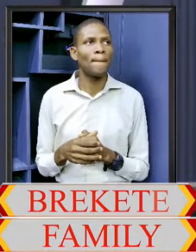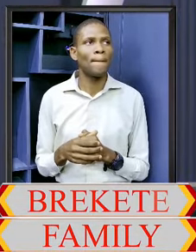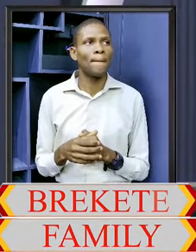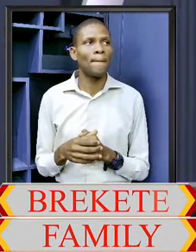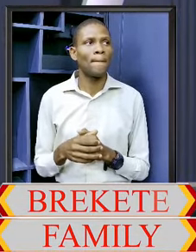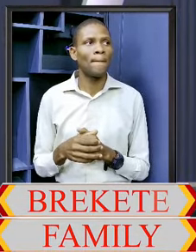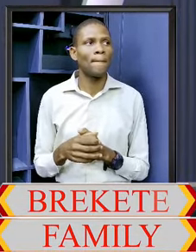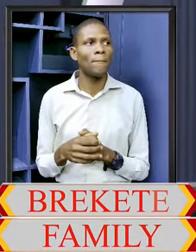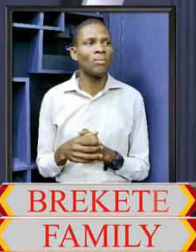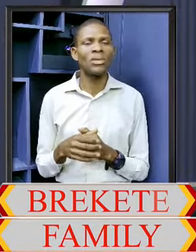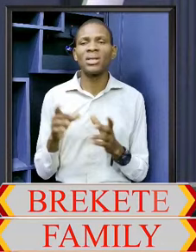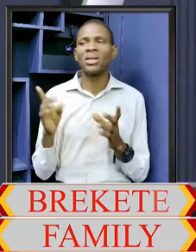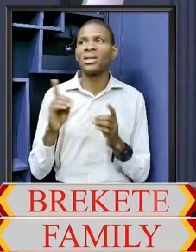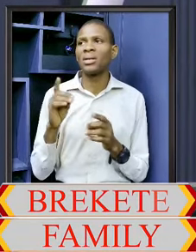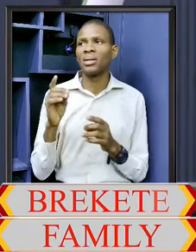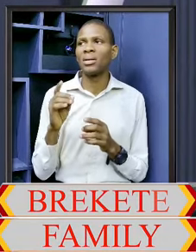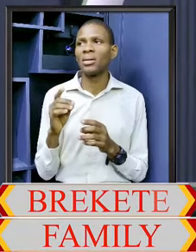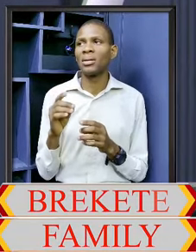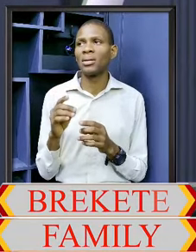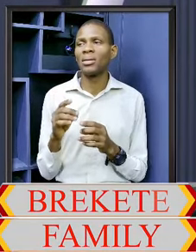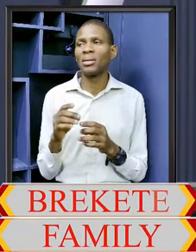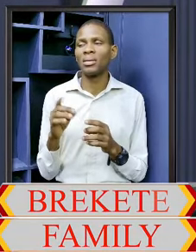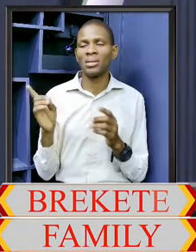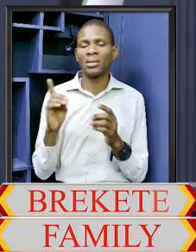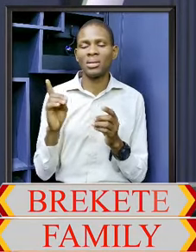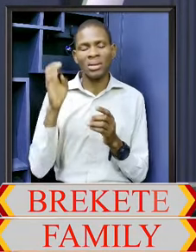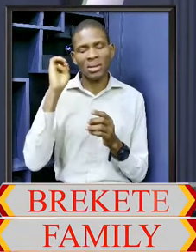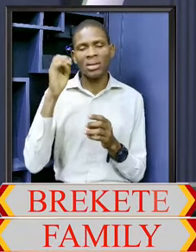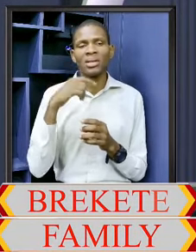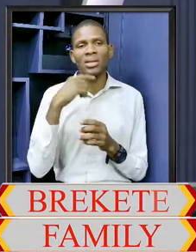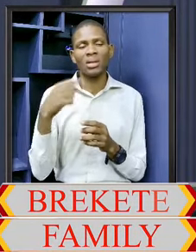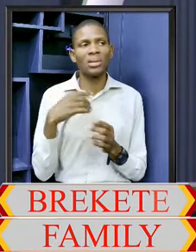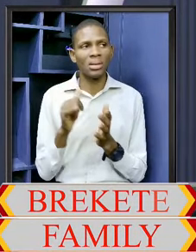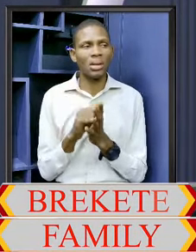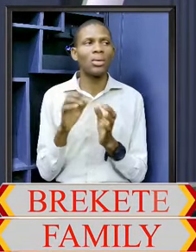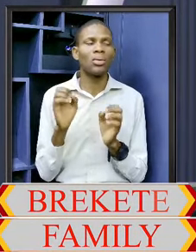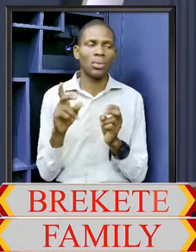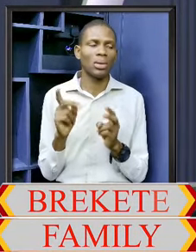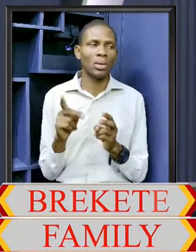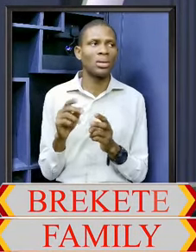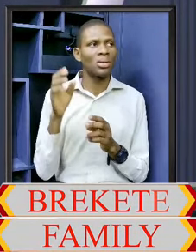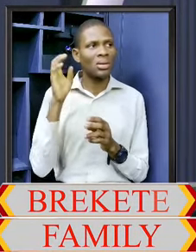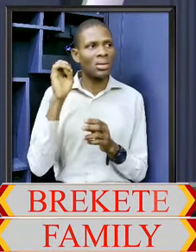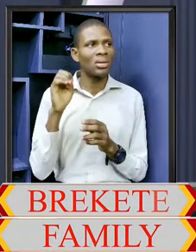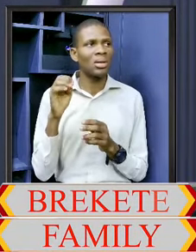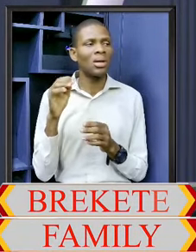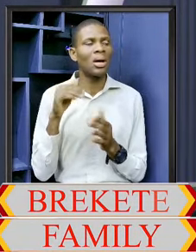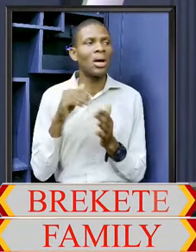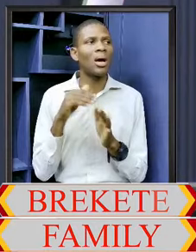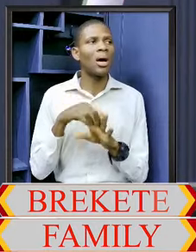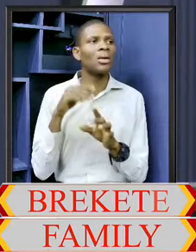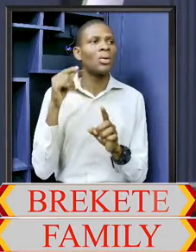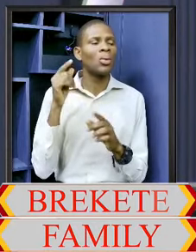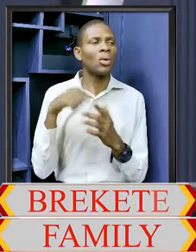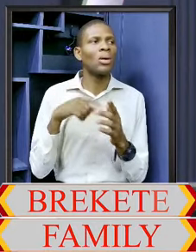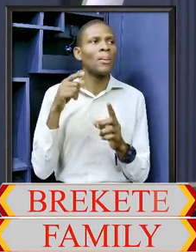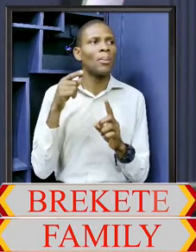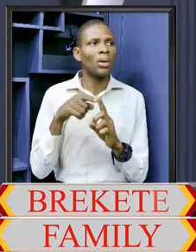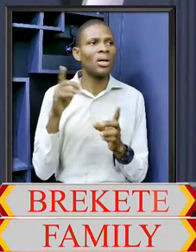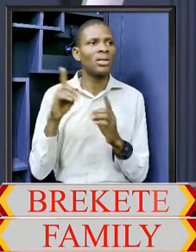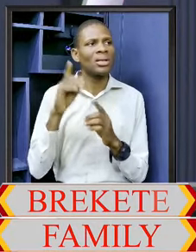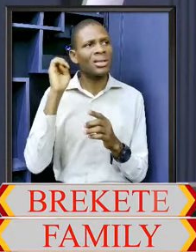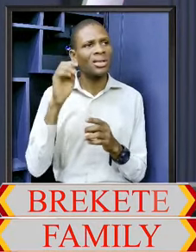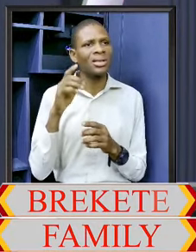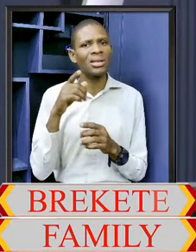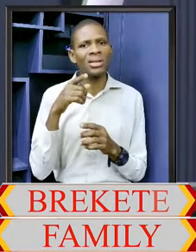According to my Nain take him out. Tell you say they were there or now you talk. No, Nain carry him out. Tell you. So at what point did he now change to